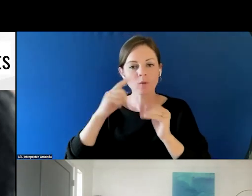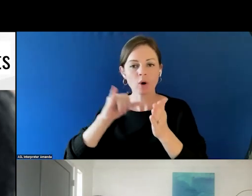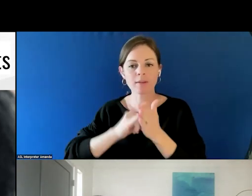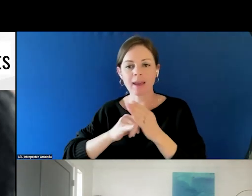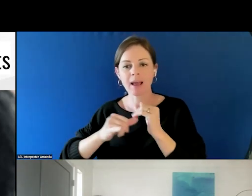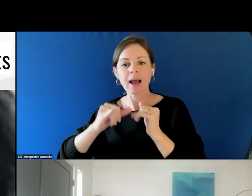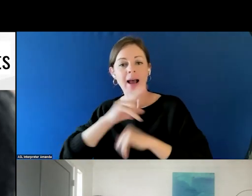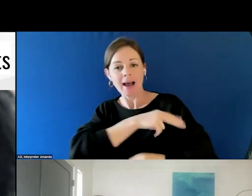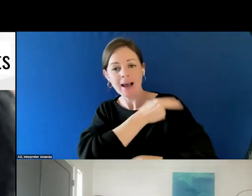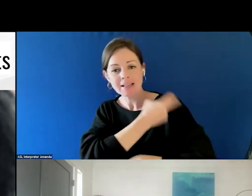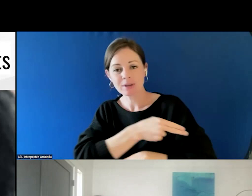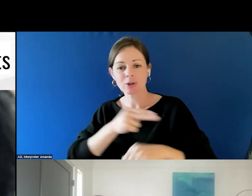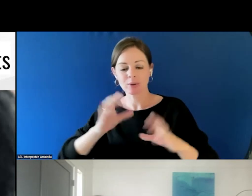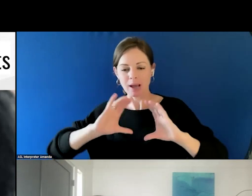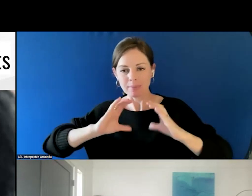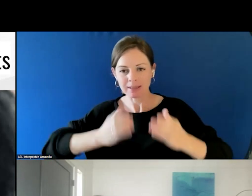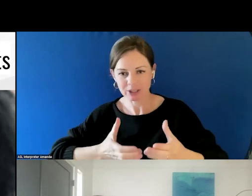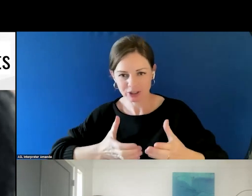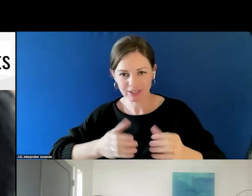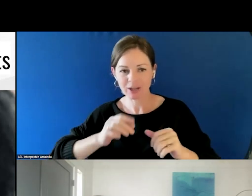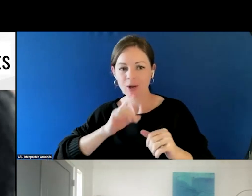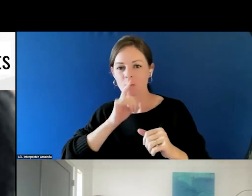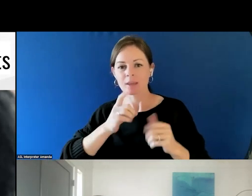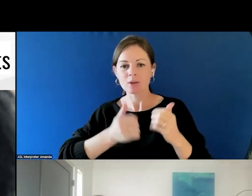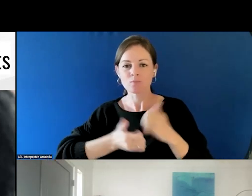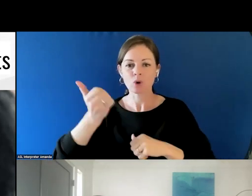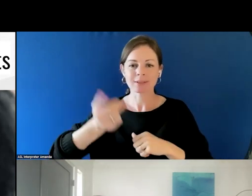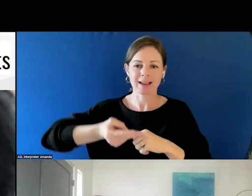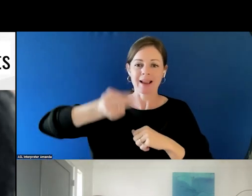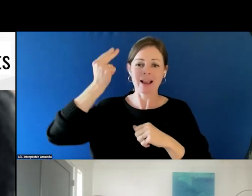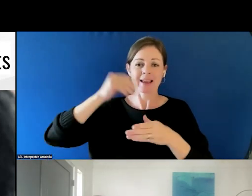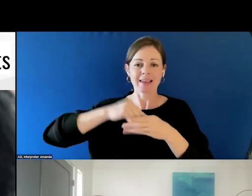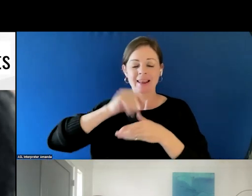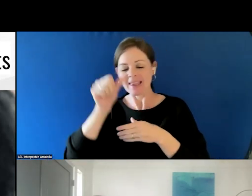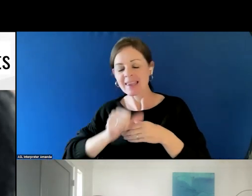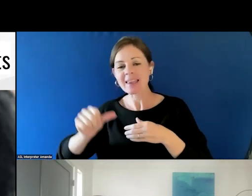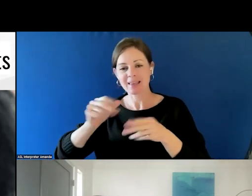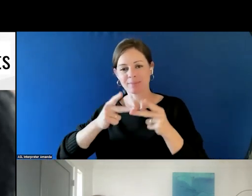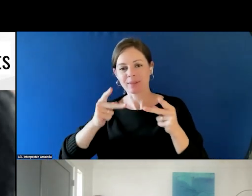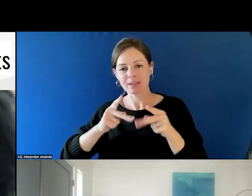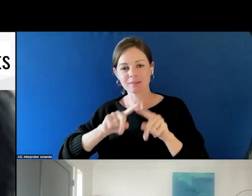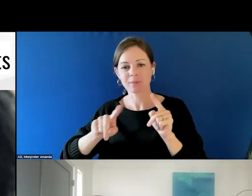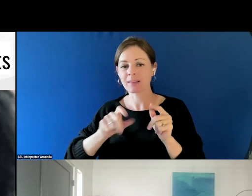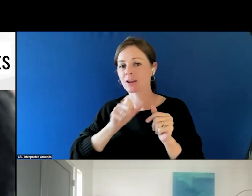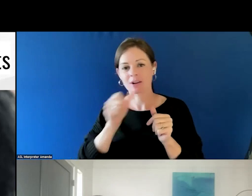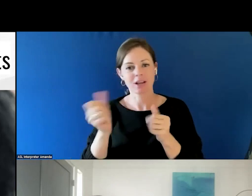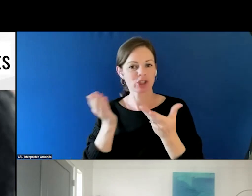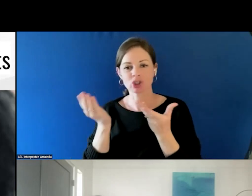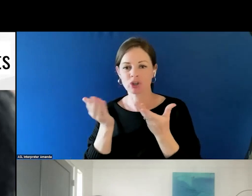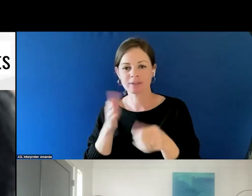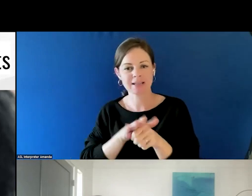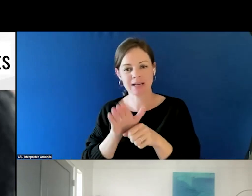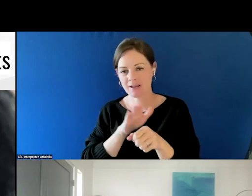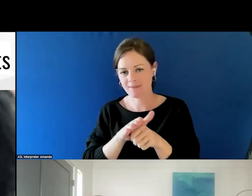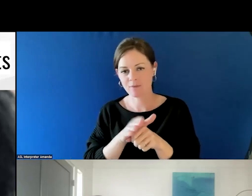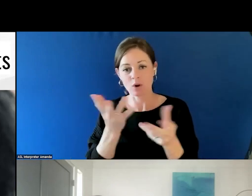hospital population that ironically has been the highest acuity in any region, but at the same time, the most underserved. So we want to get those